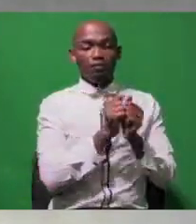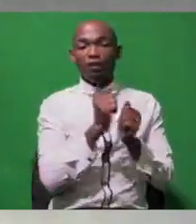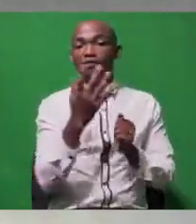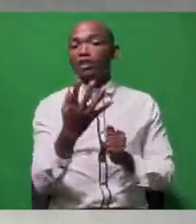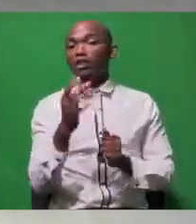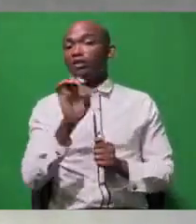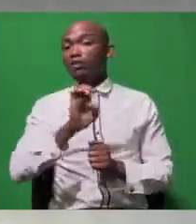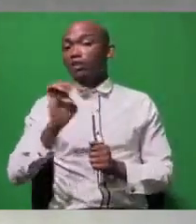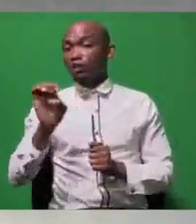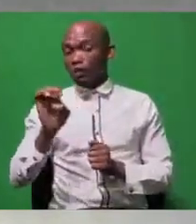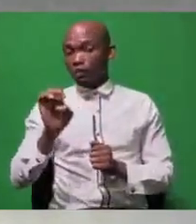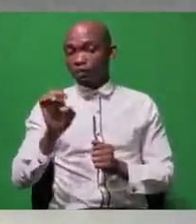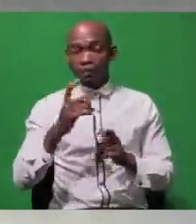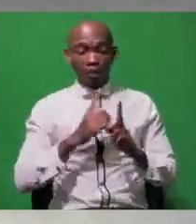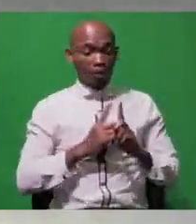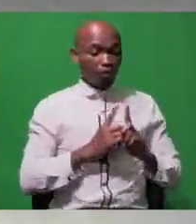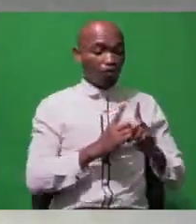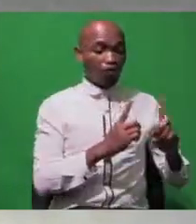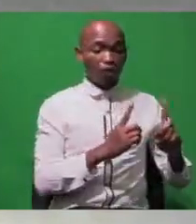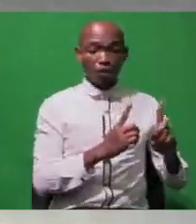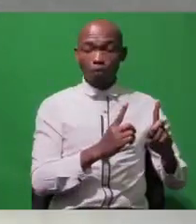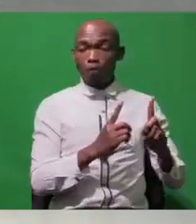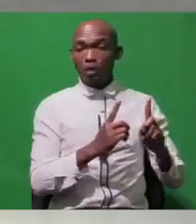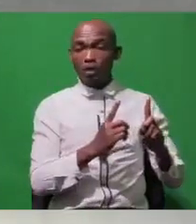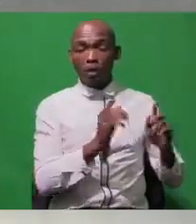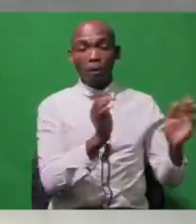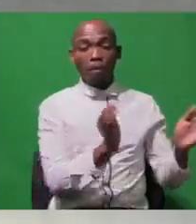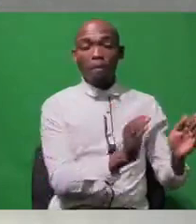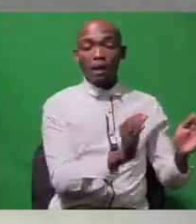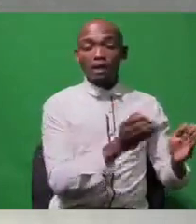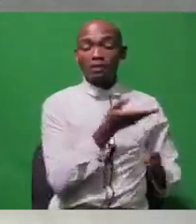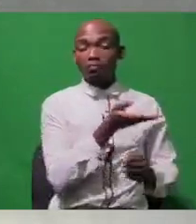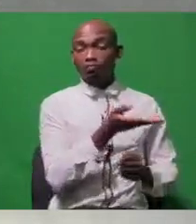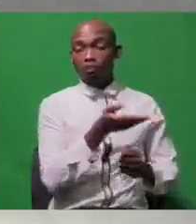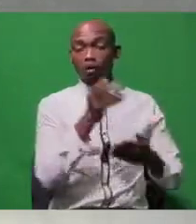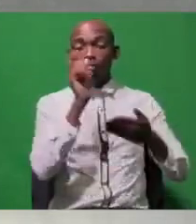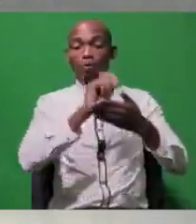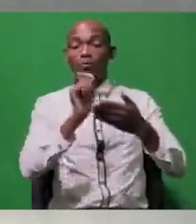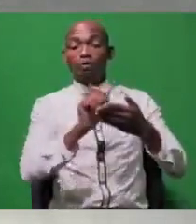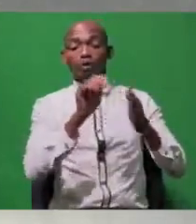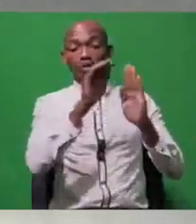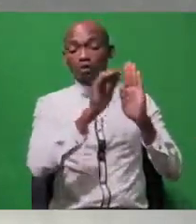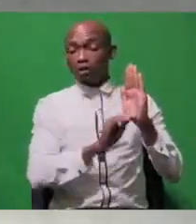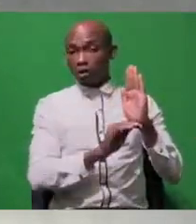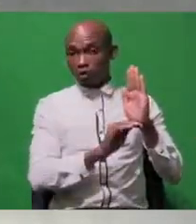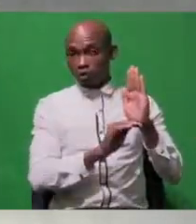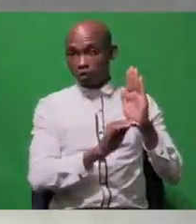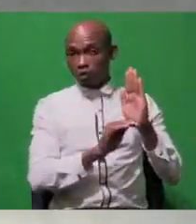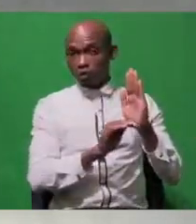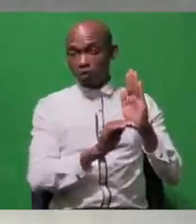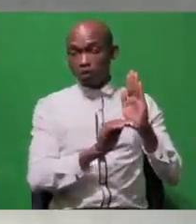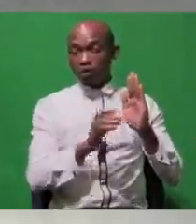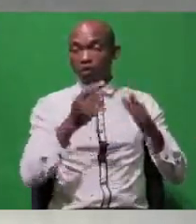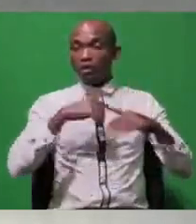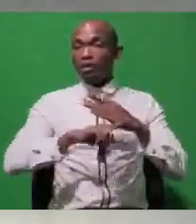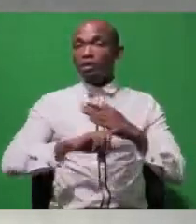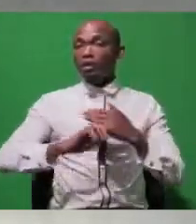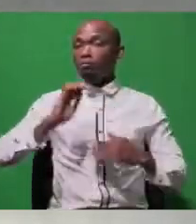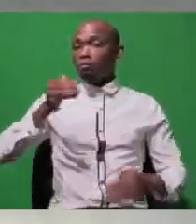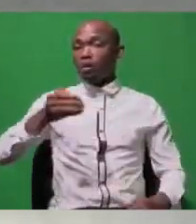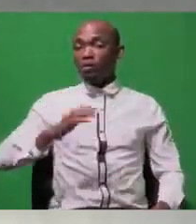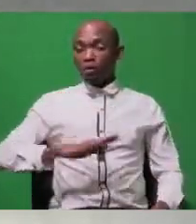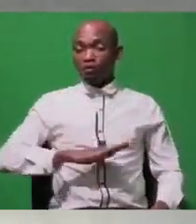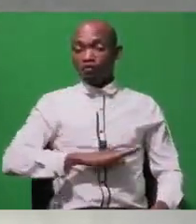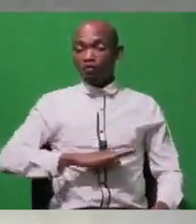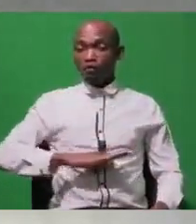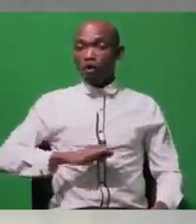first, the following balances were brought down from the month of October.